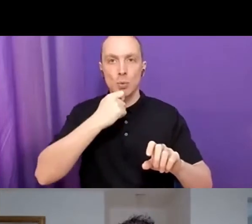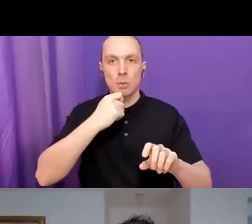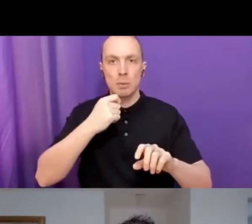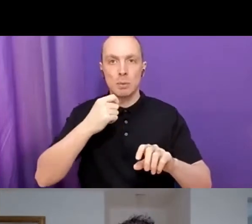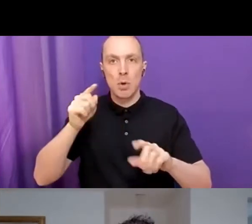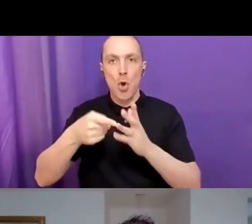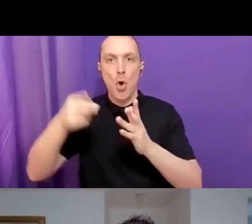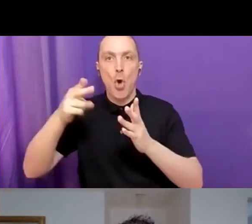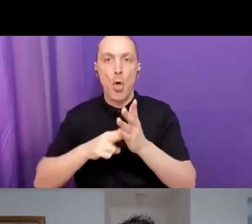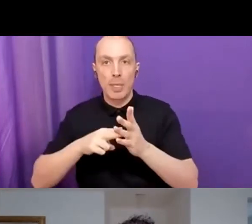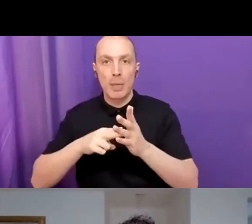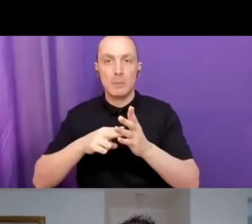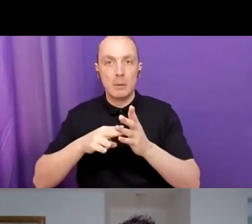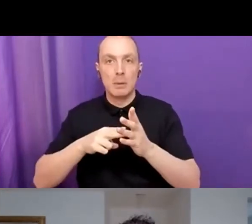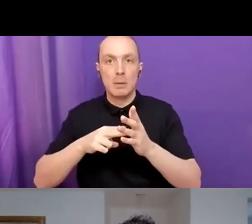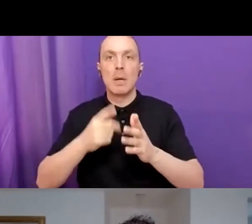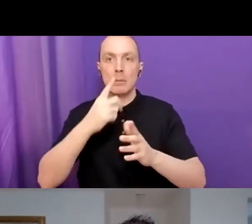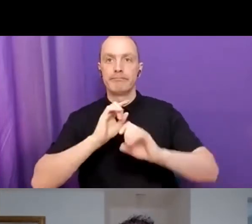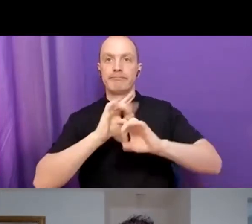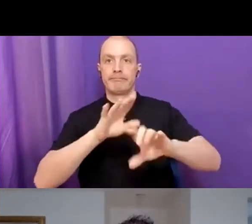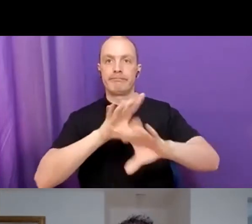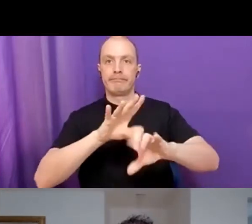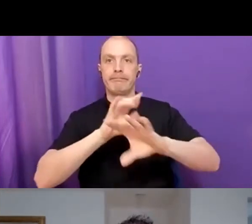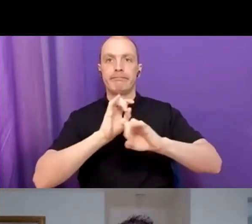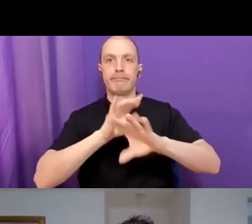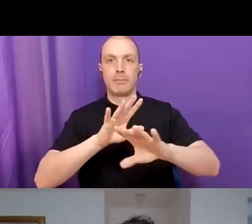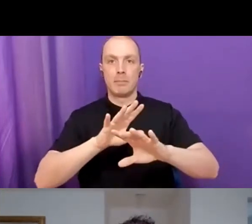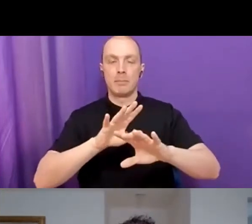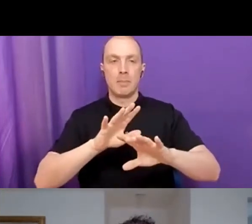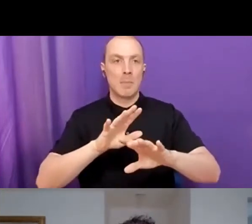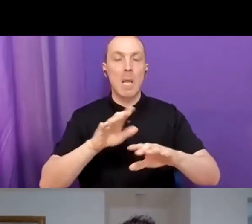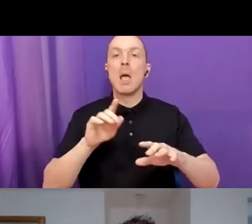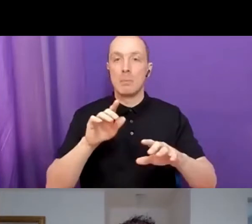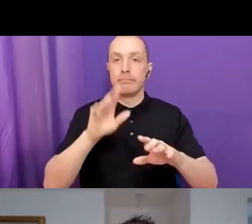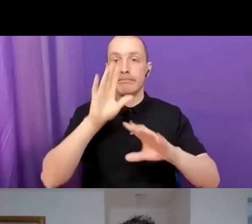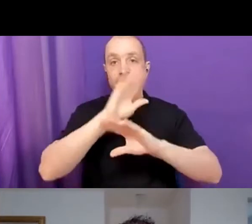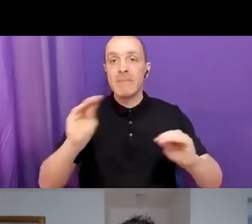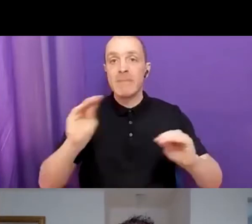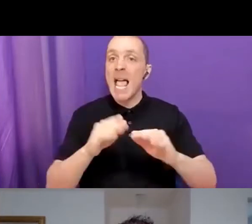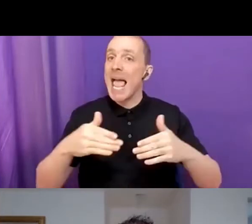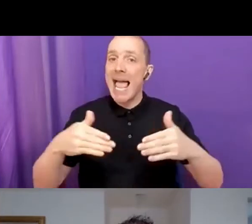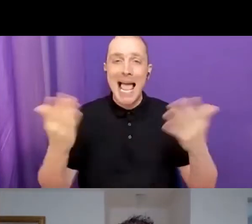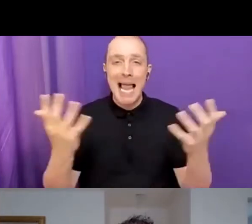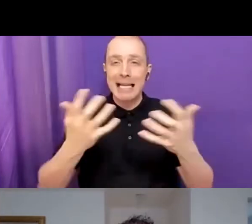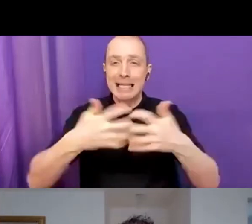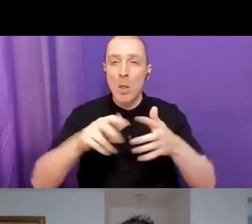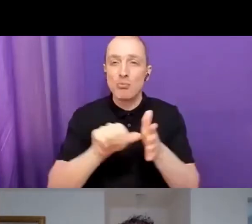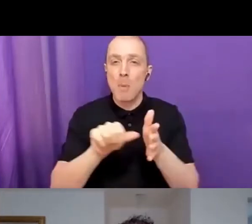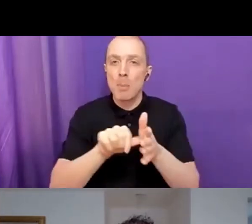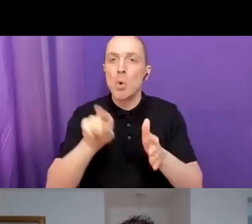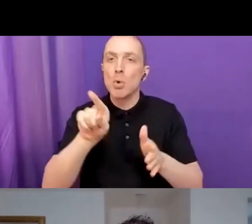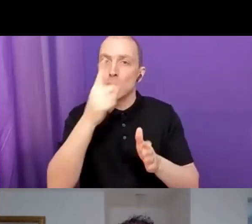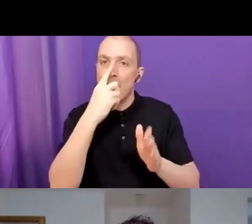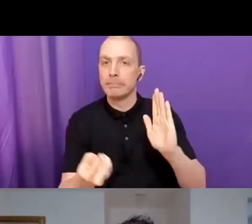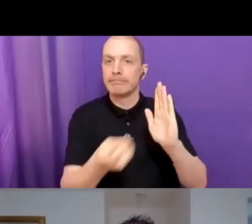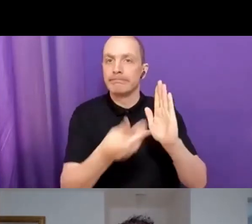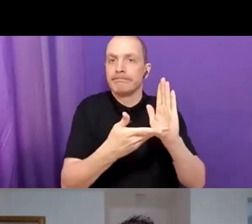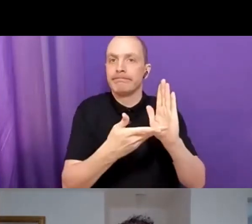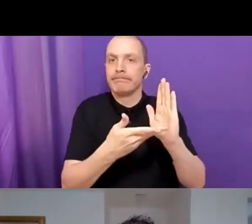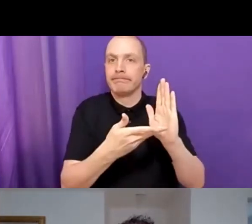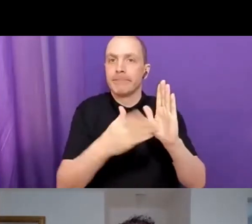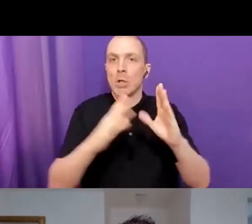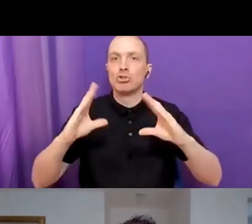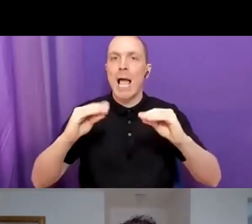If you're having any technical difficulties at any time using Zoom, pop a little note into the chat function and Ali will do his best